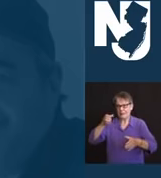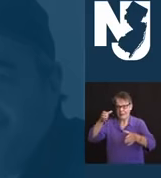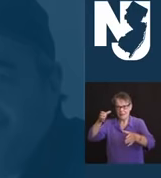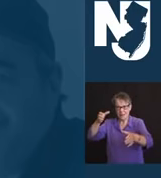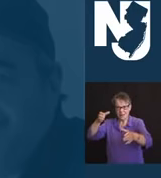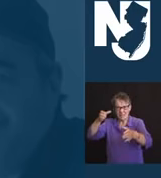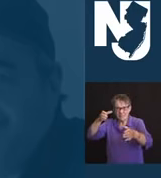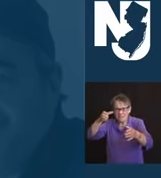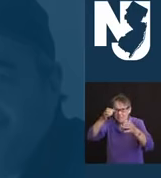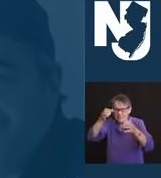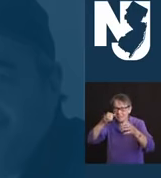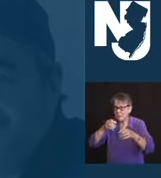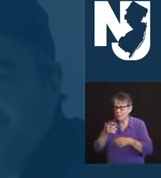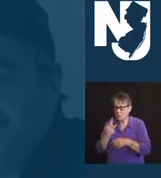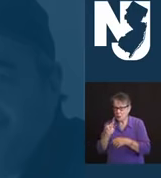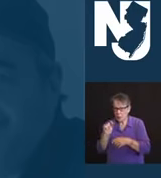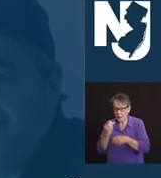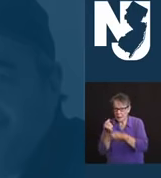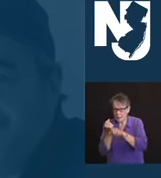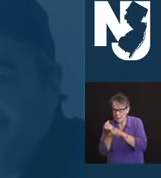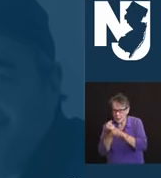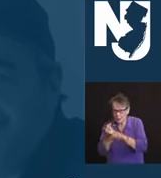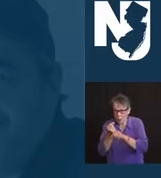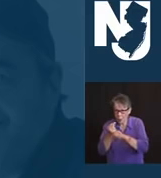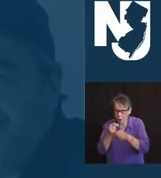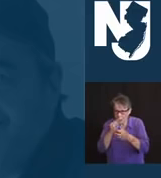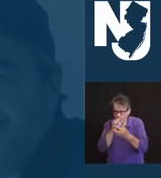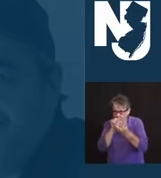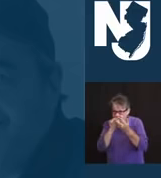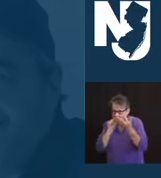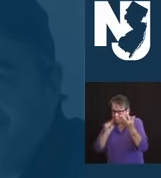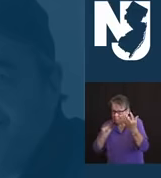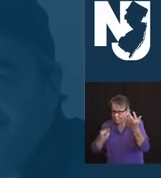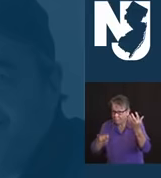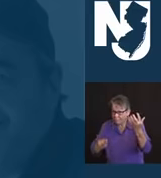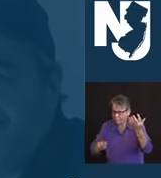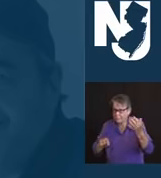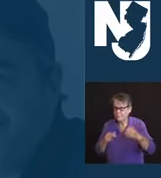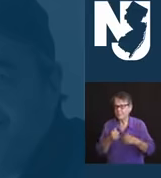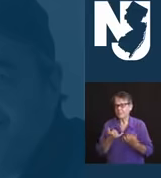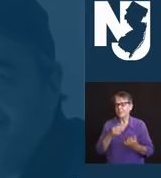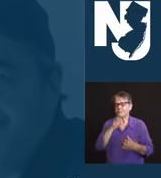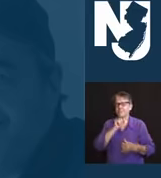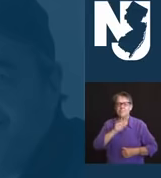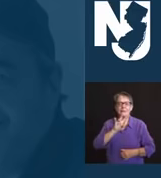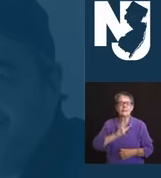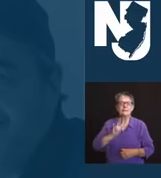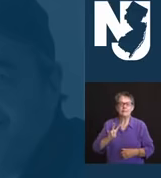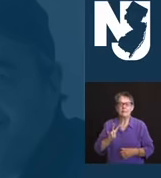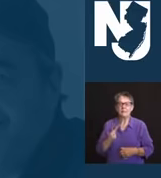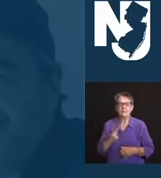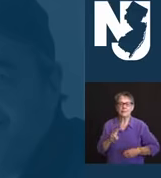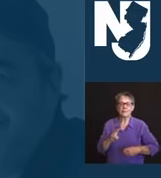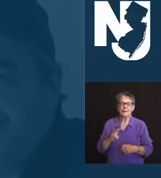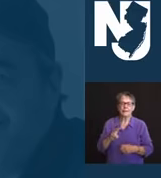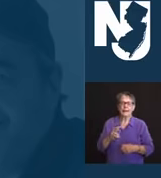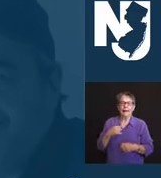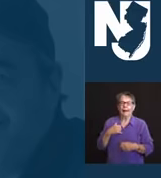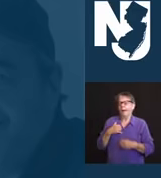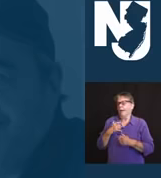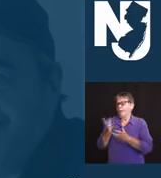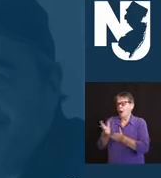was 77 years old, but gone far too soon. I spoke with Nick's son a few weeks ago, Bart, when I heard that things